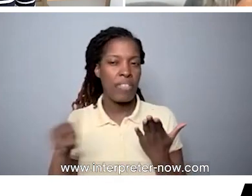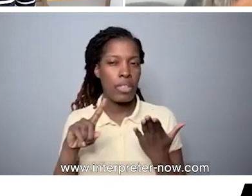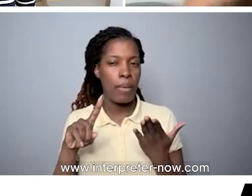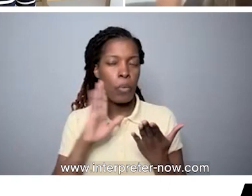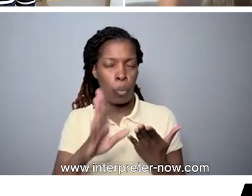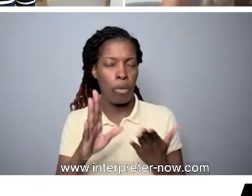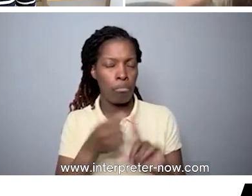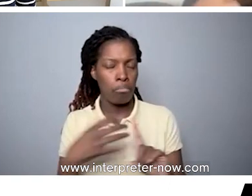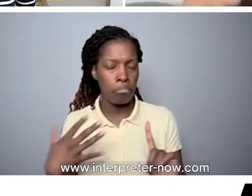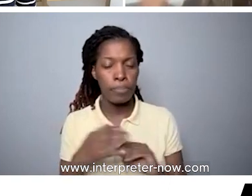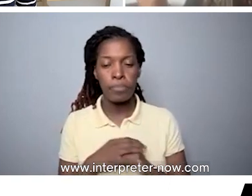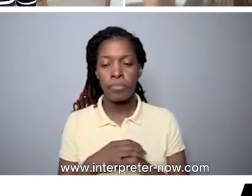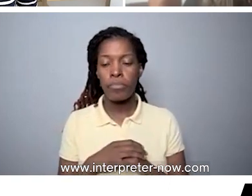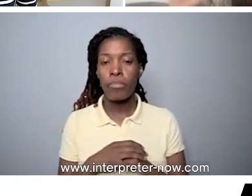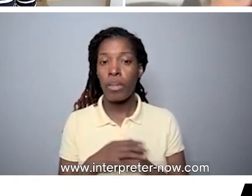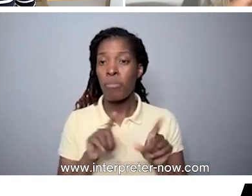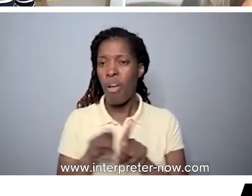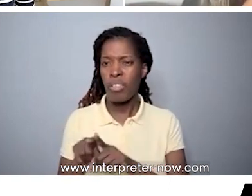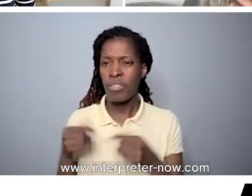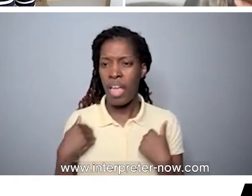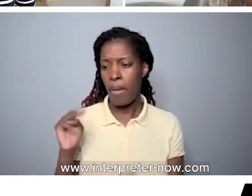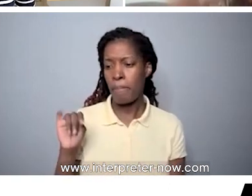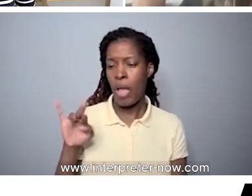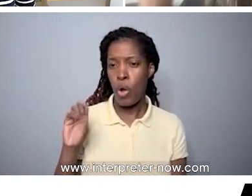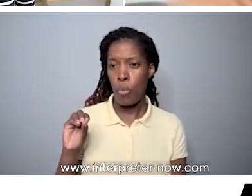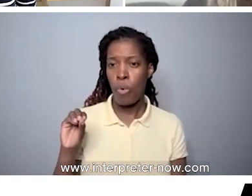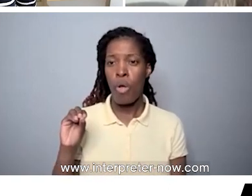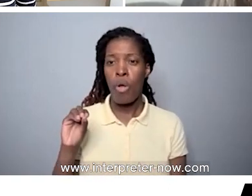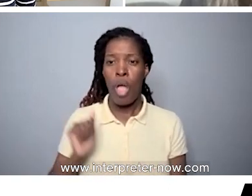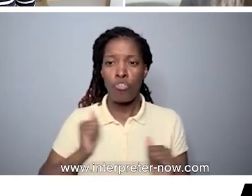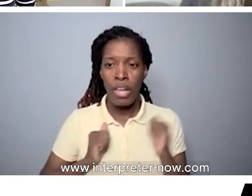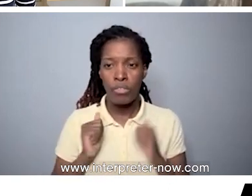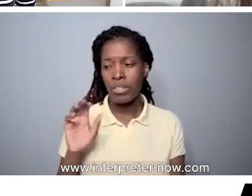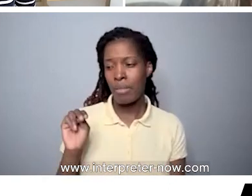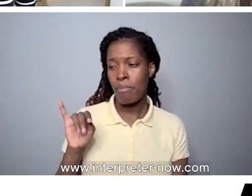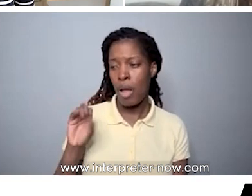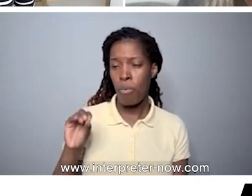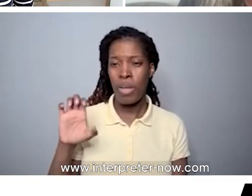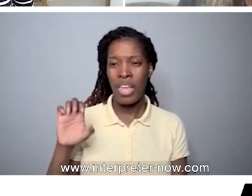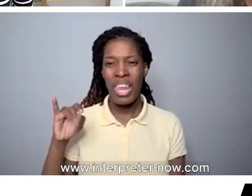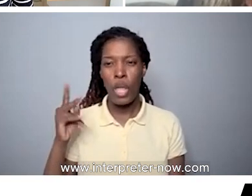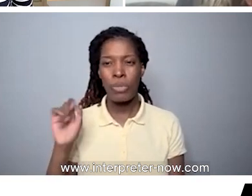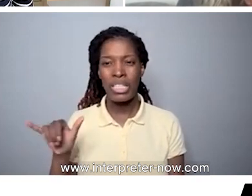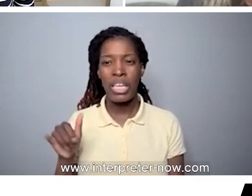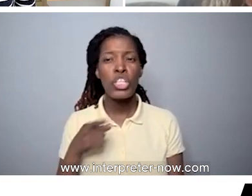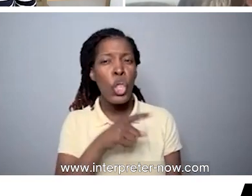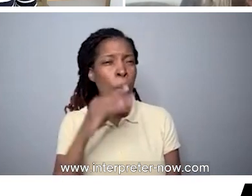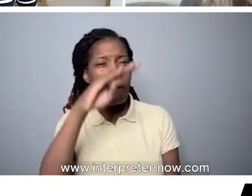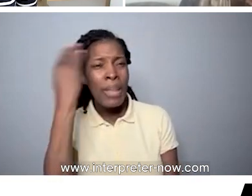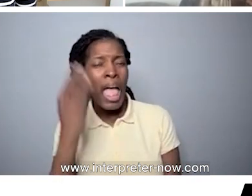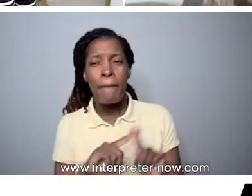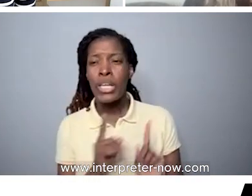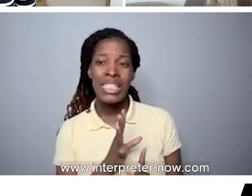also the microaggressions and the micro inequities, the like, oh, you're Black, but you're so articulate, right? Those kinds of